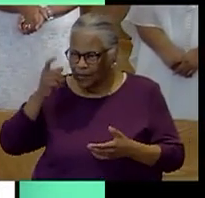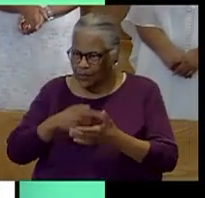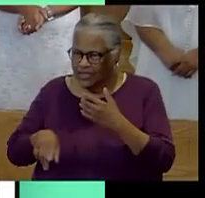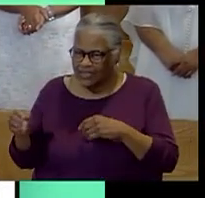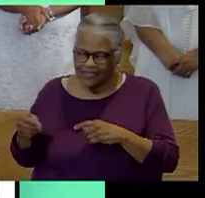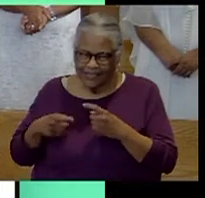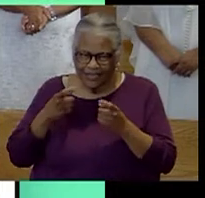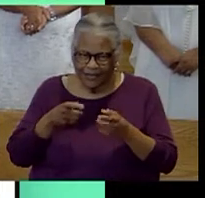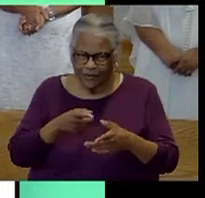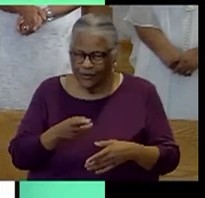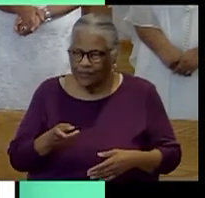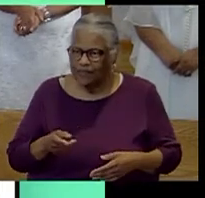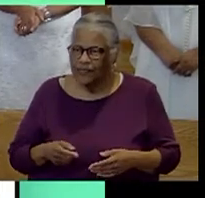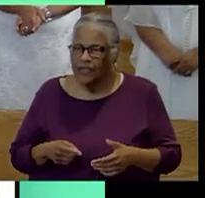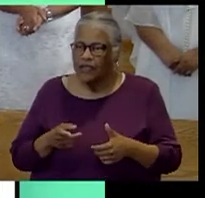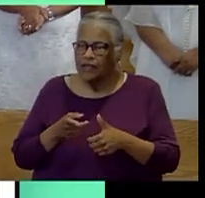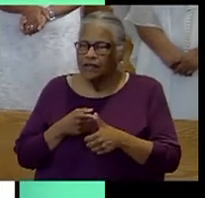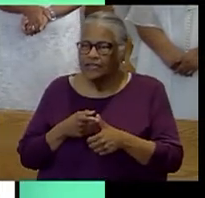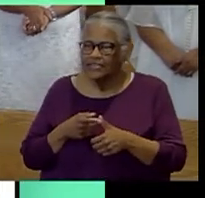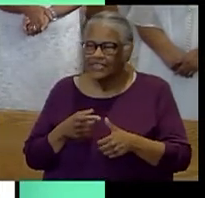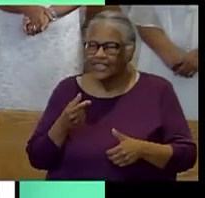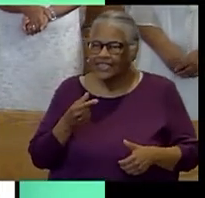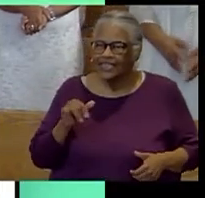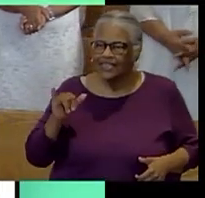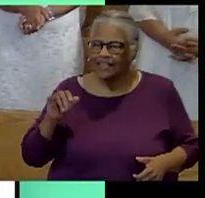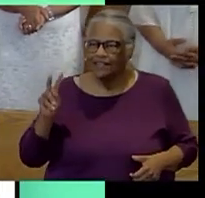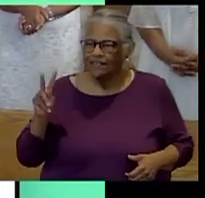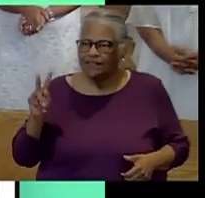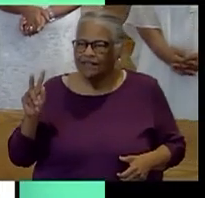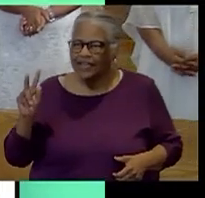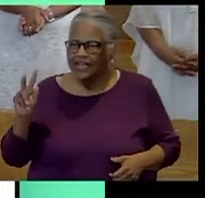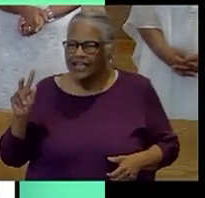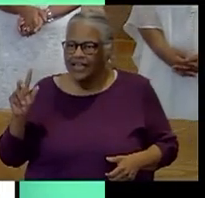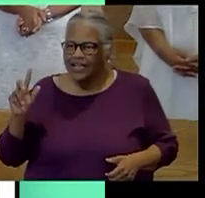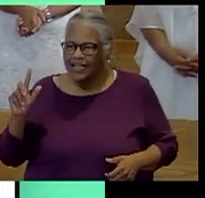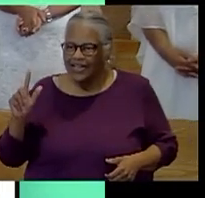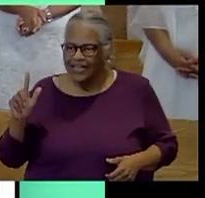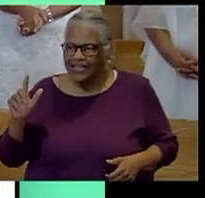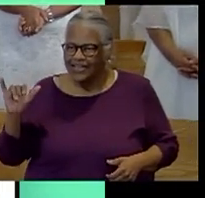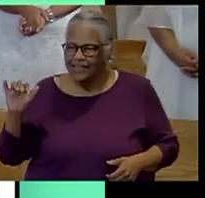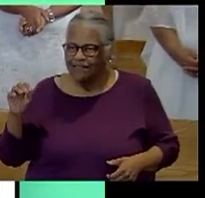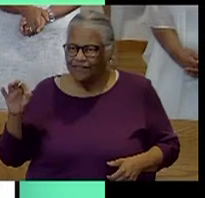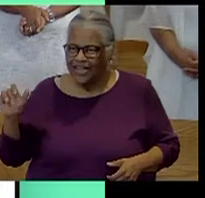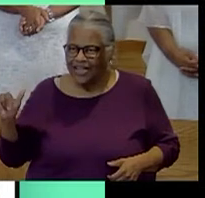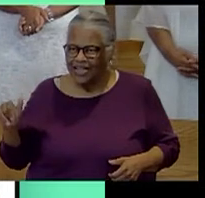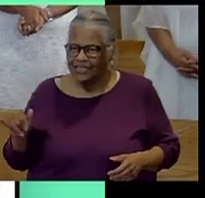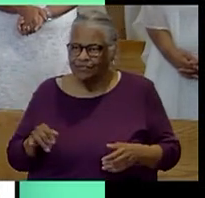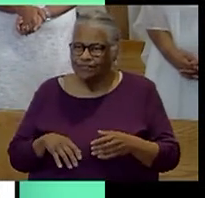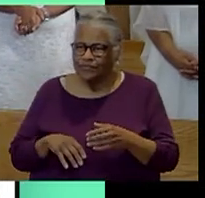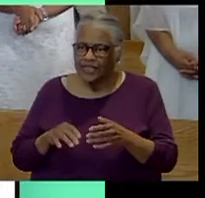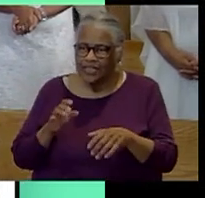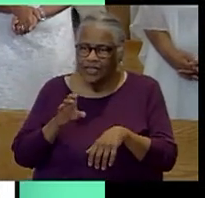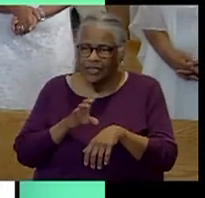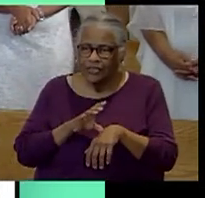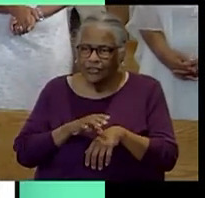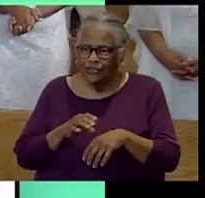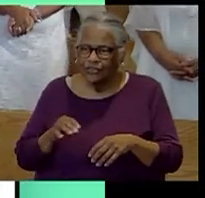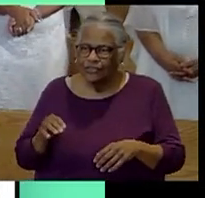The first one is Givelify, which is the mobile app. The church website, which is